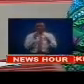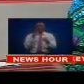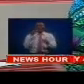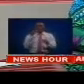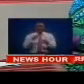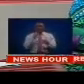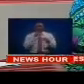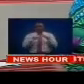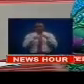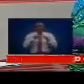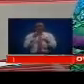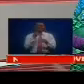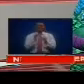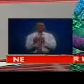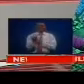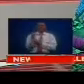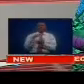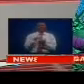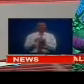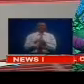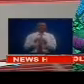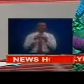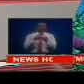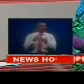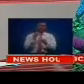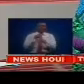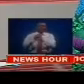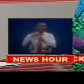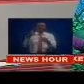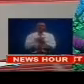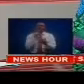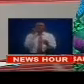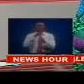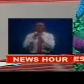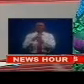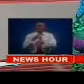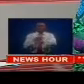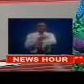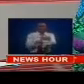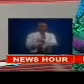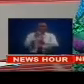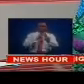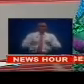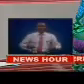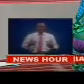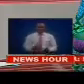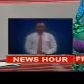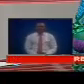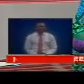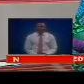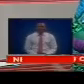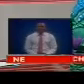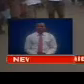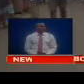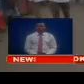said must be the basis for NDC's retention in power to deliver on its new pledges to improve the livelihoods and